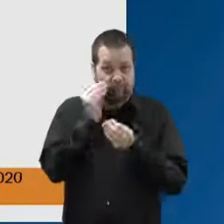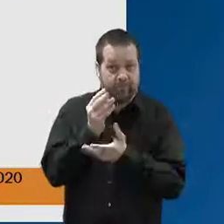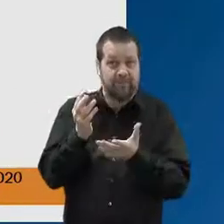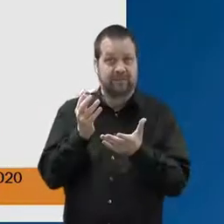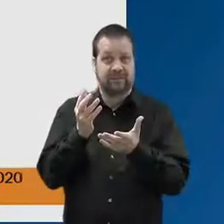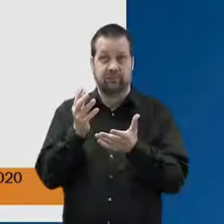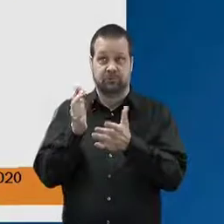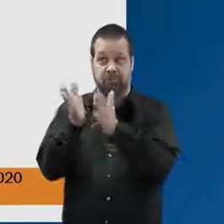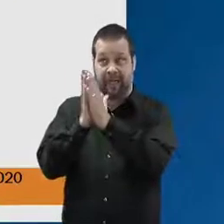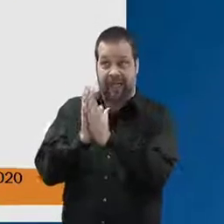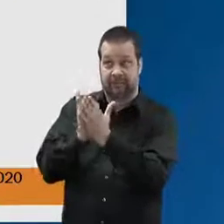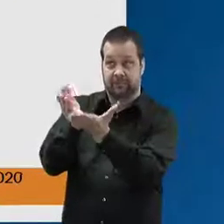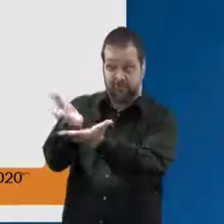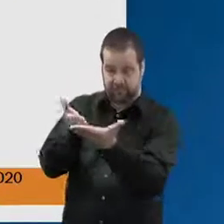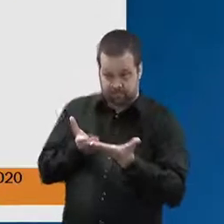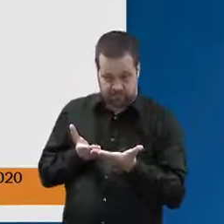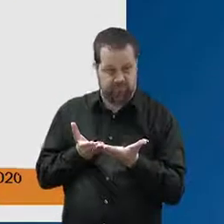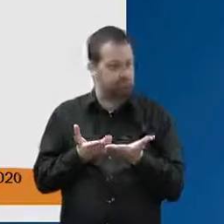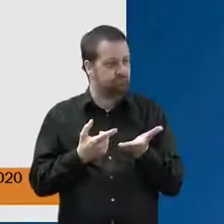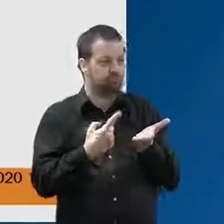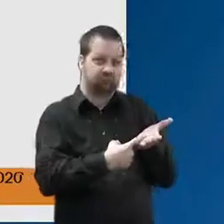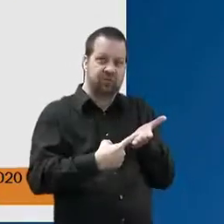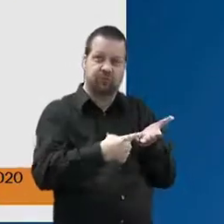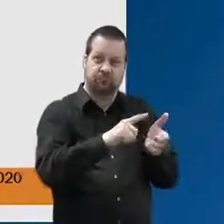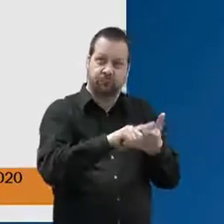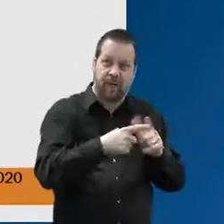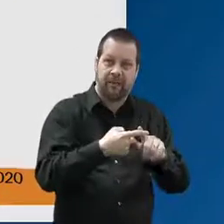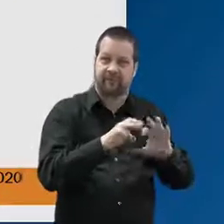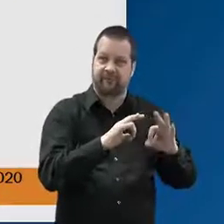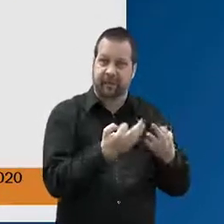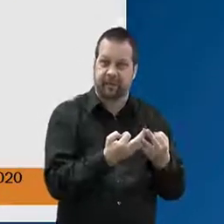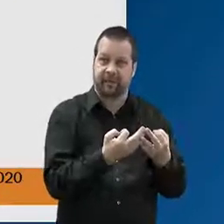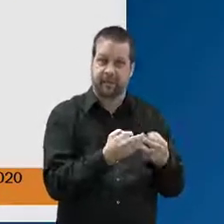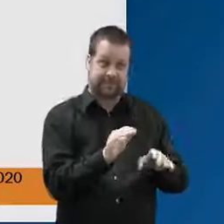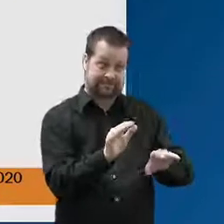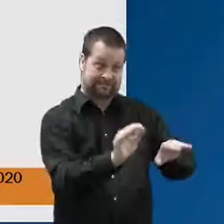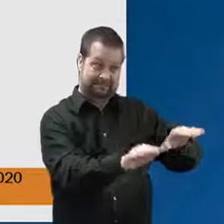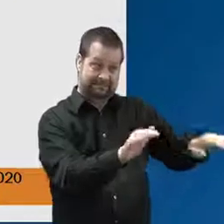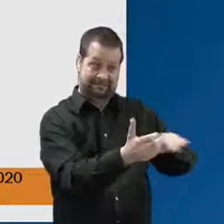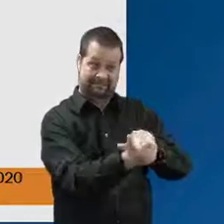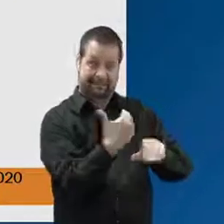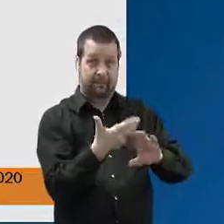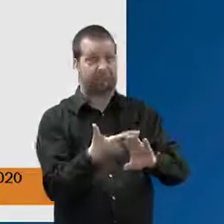or family. Just remind them to make sure they send comments before Friday,